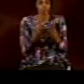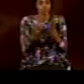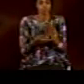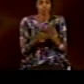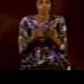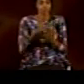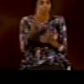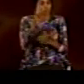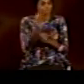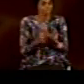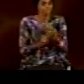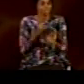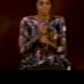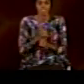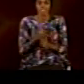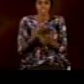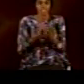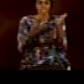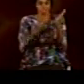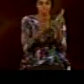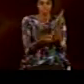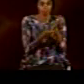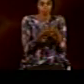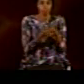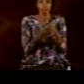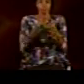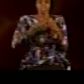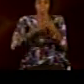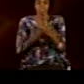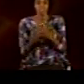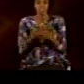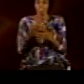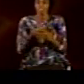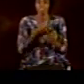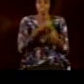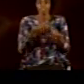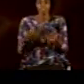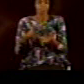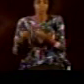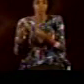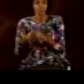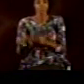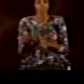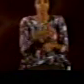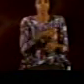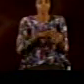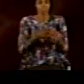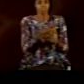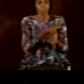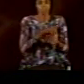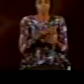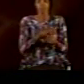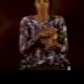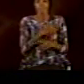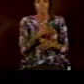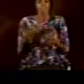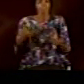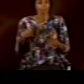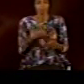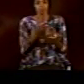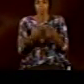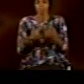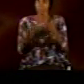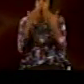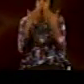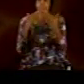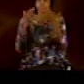this crusade, Alpha's crusade, in different locations. Now we want to appreciate all that the Lord has done. We